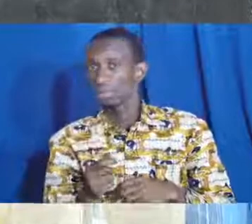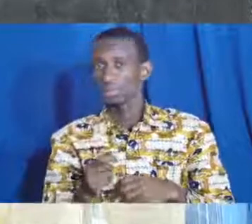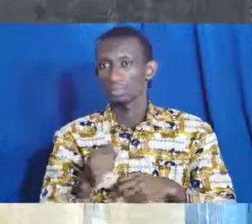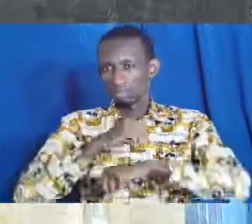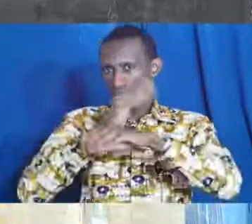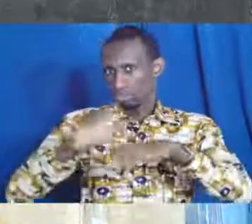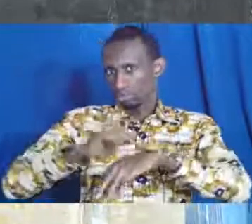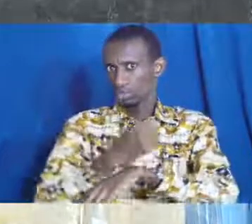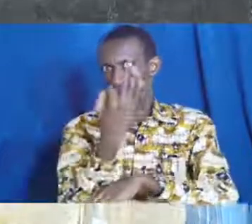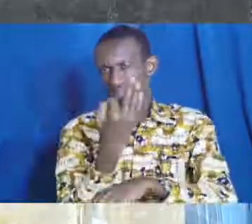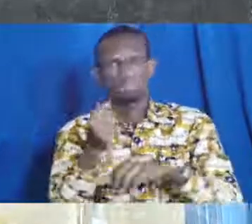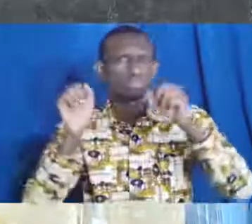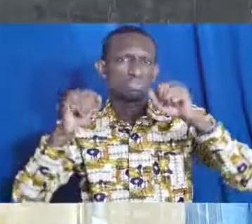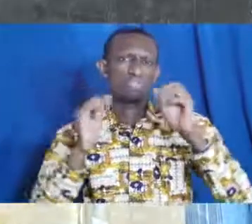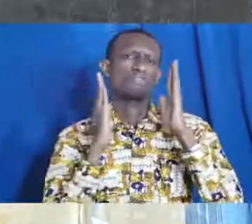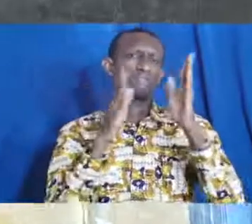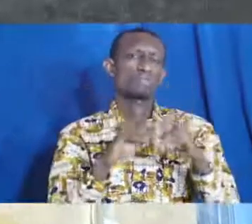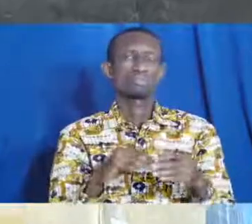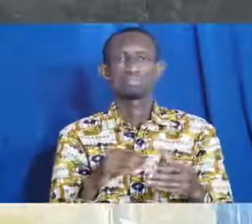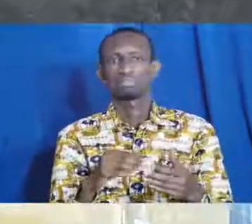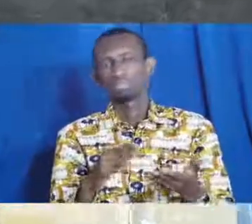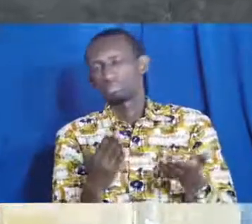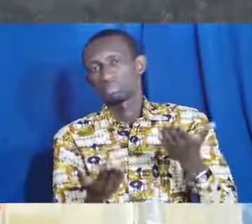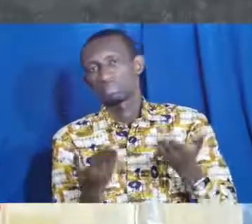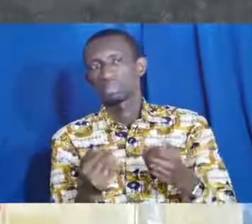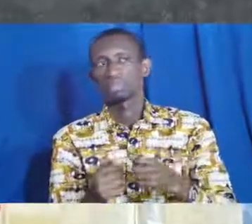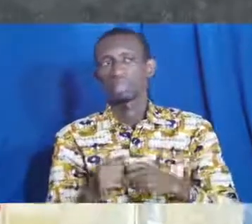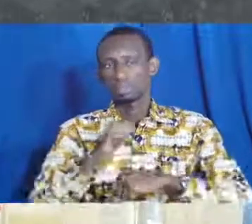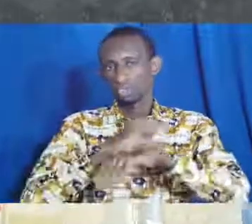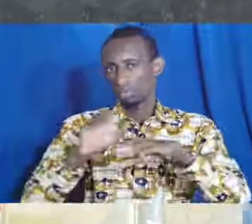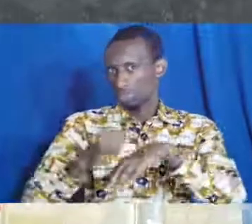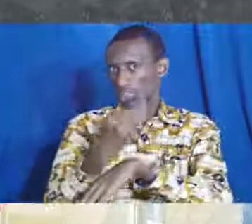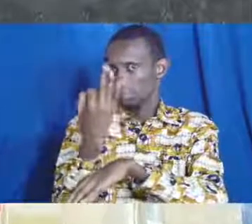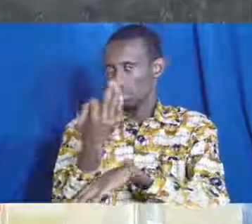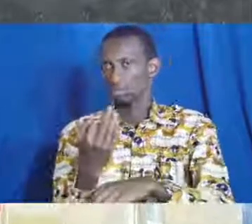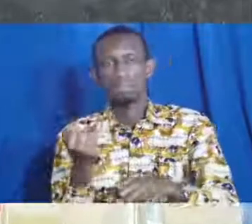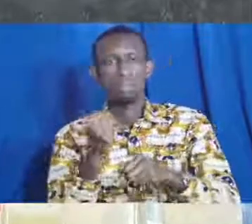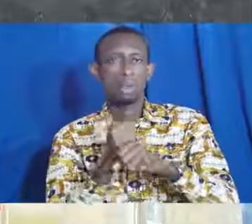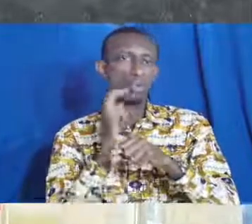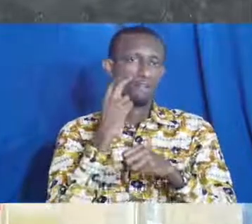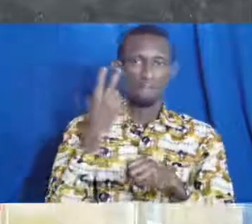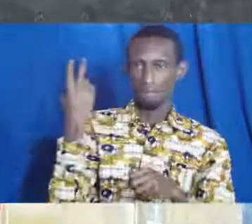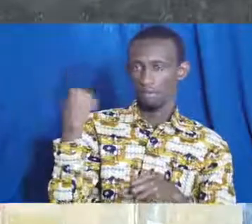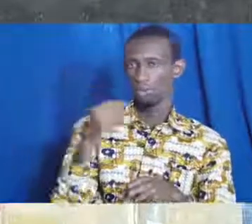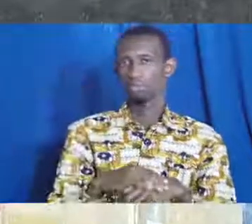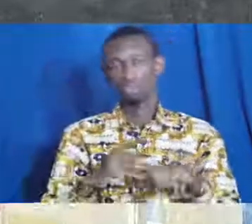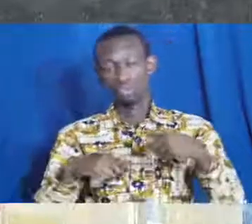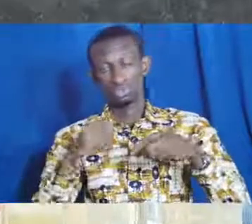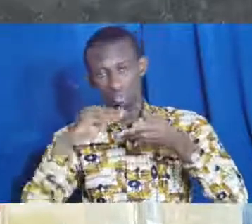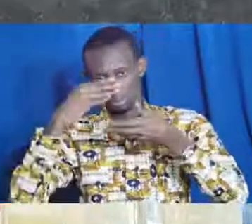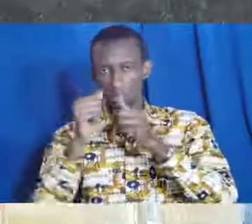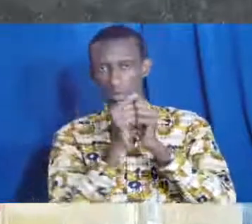there could be even some of you who could have even covered this topic that we are going to go through with you.